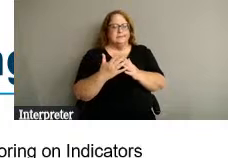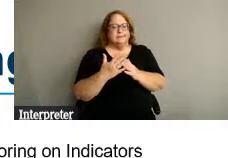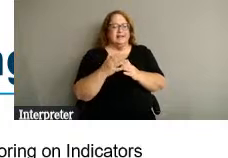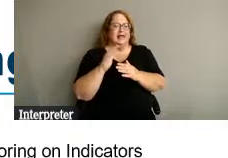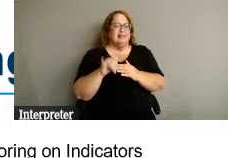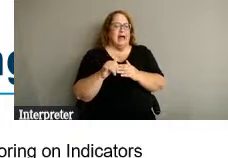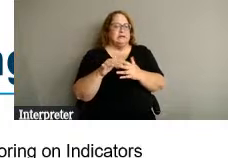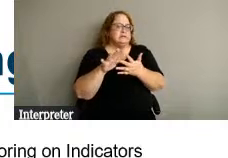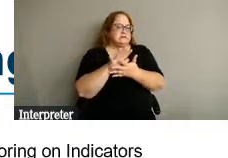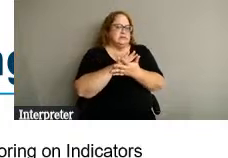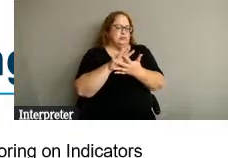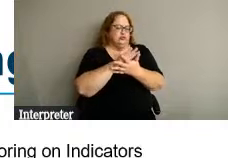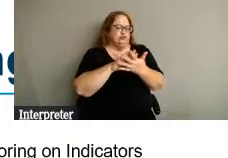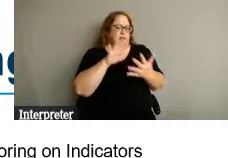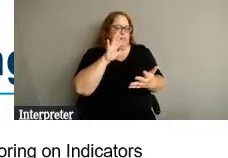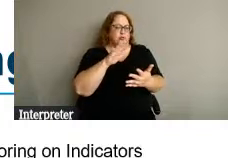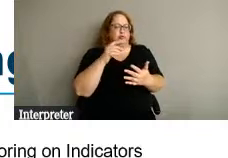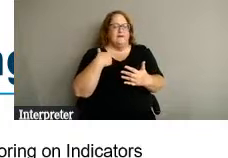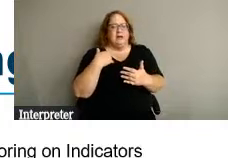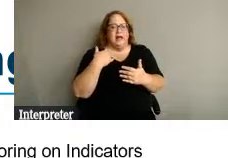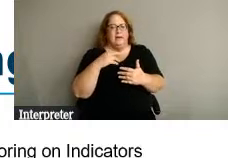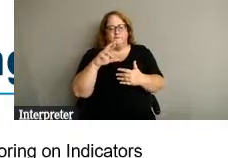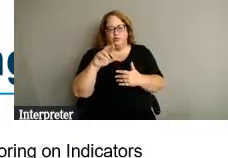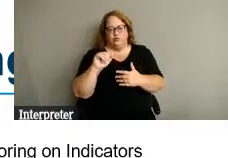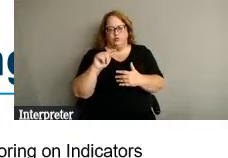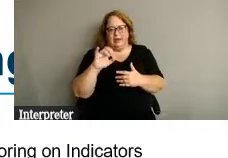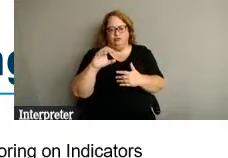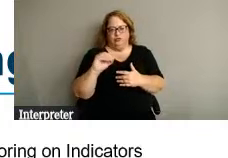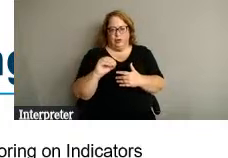add and subtract, you have to have ratio data.